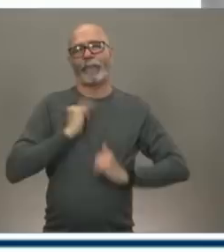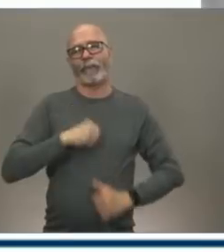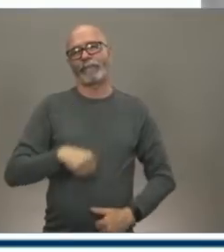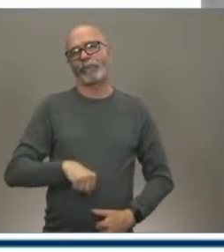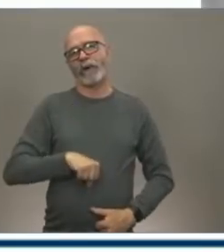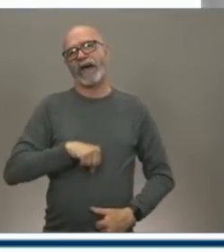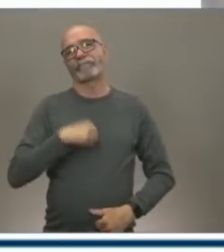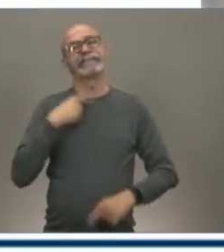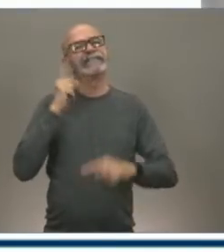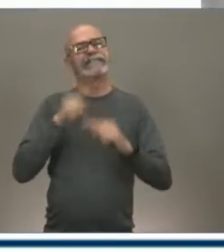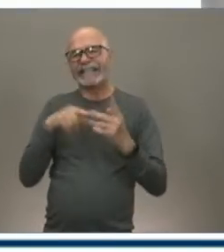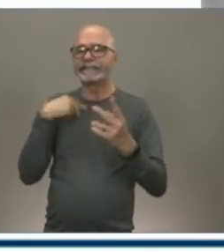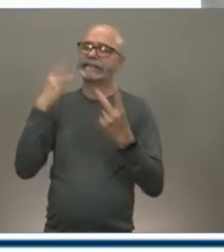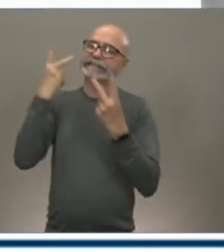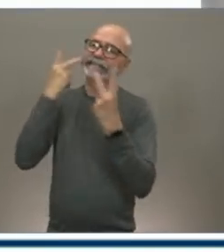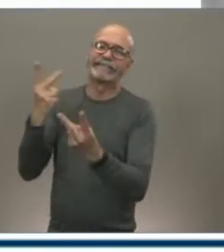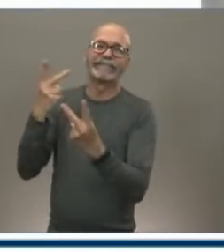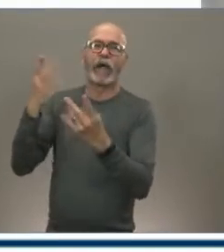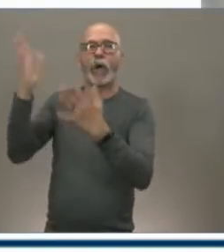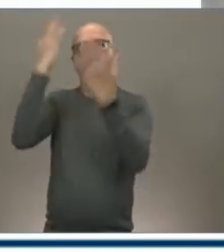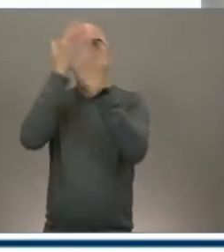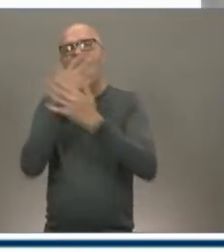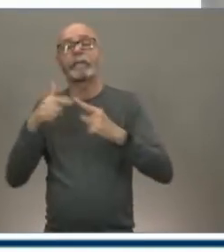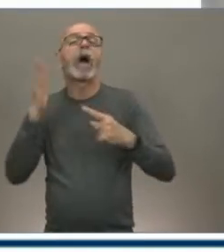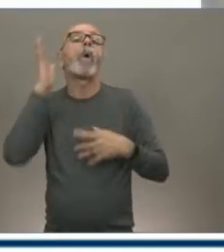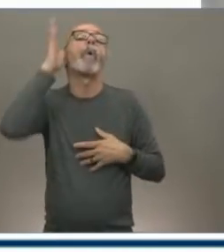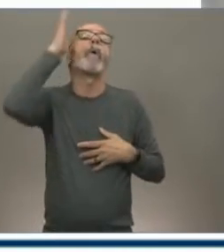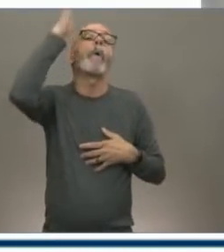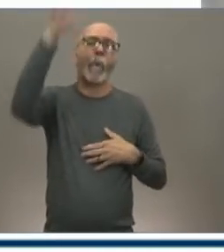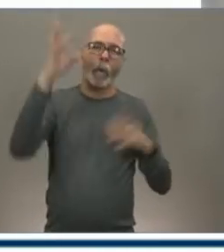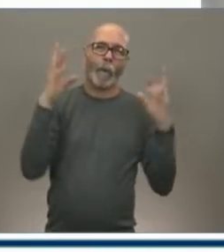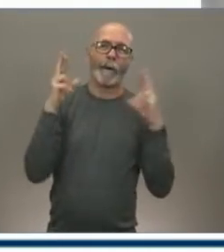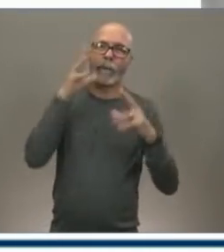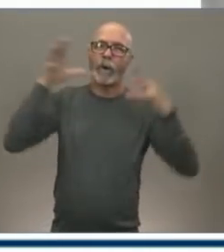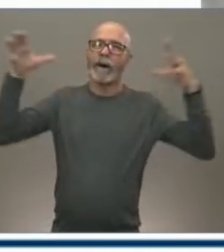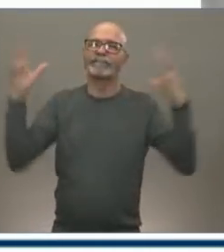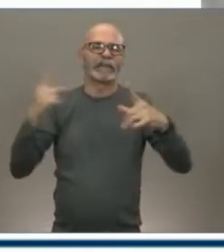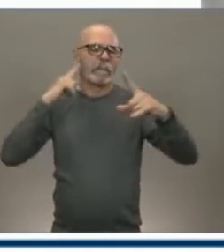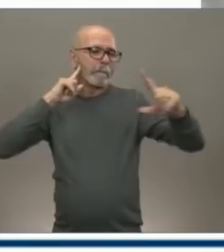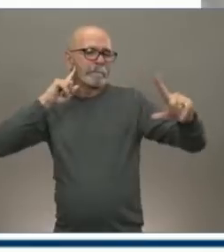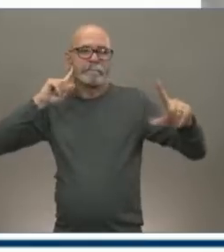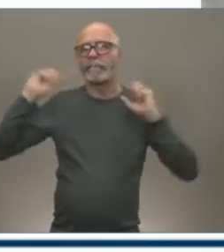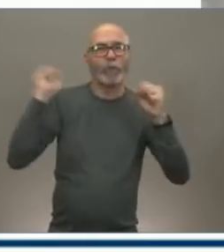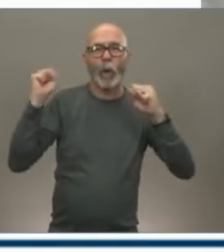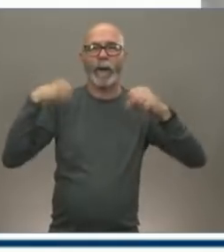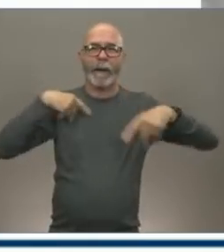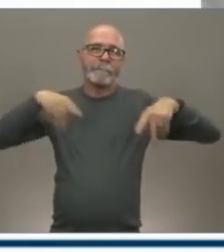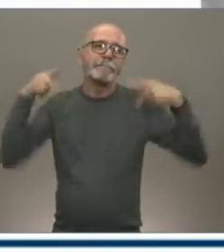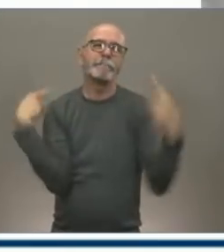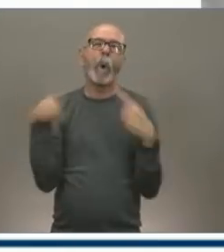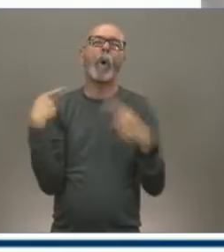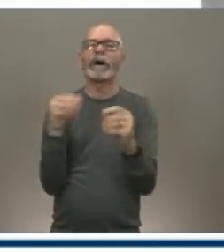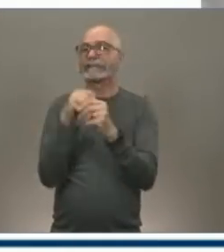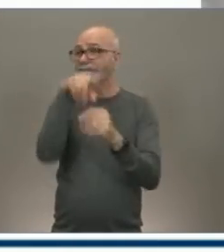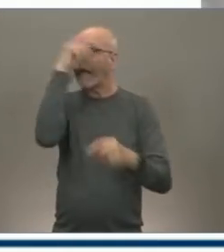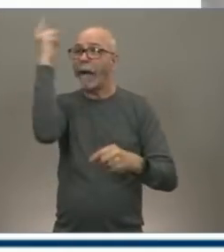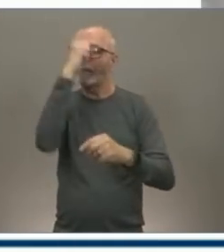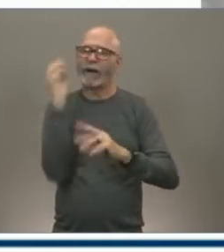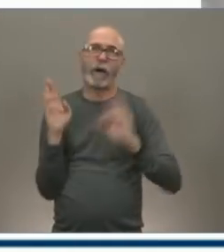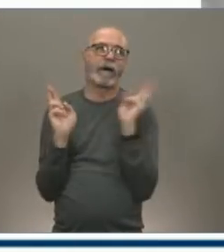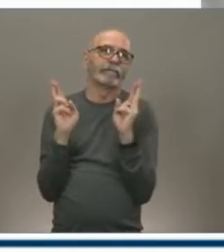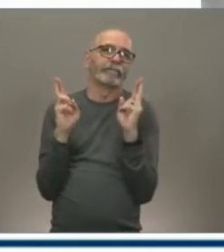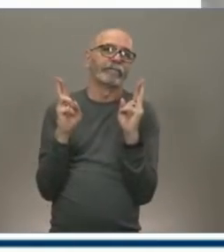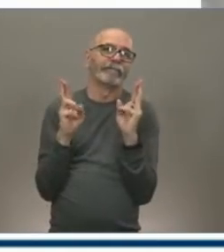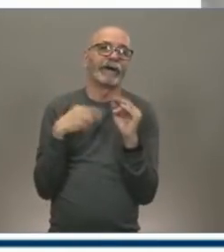get an opportunity to really kick up our heels next summer when you get a chance to come down to home and